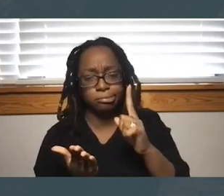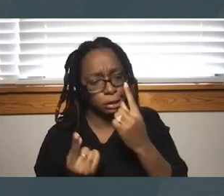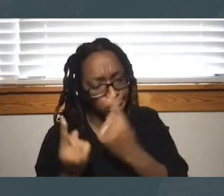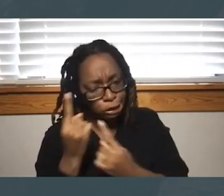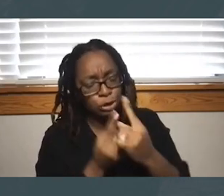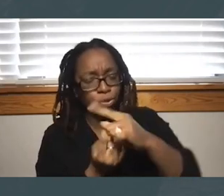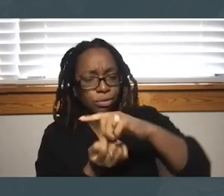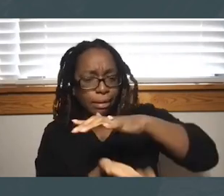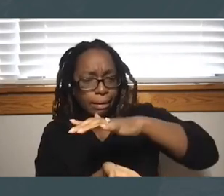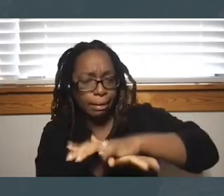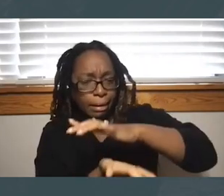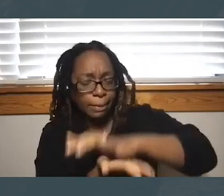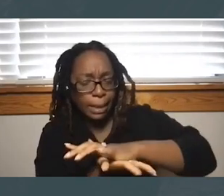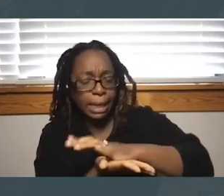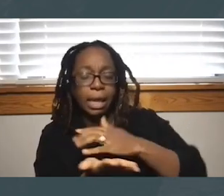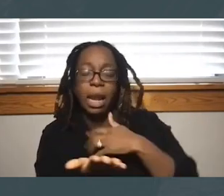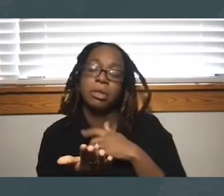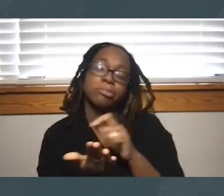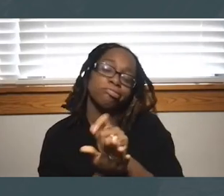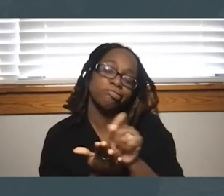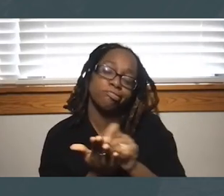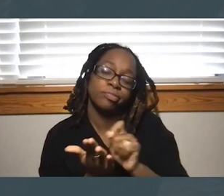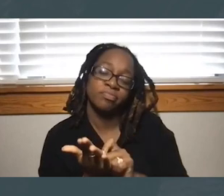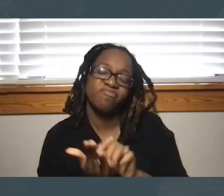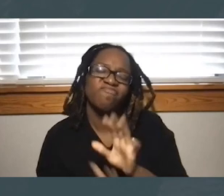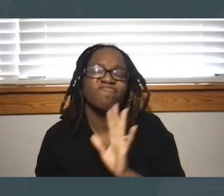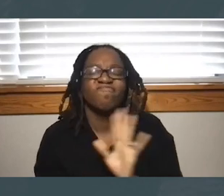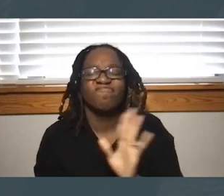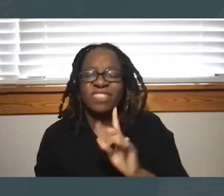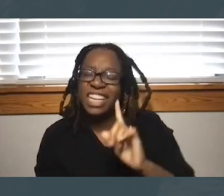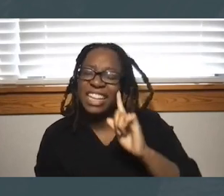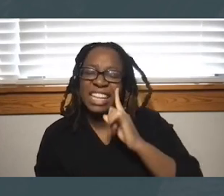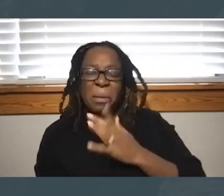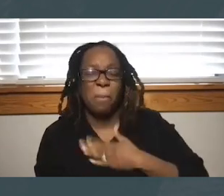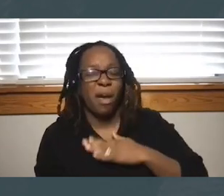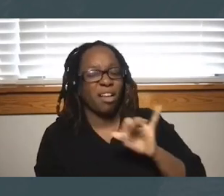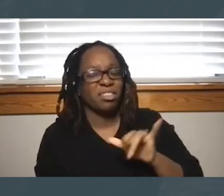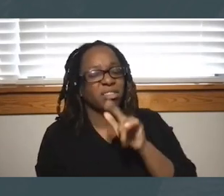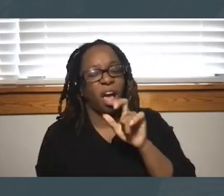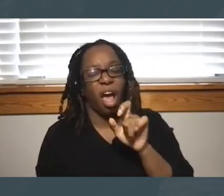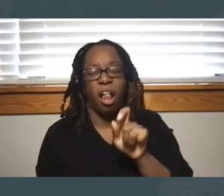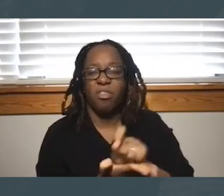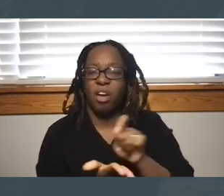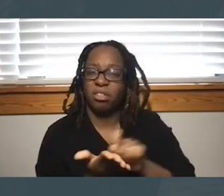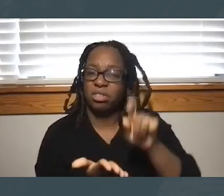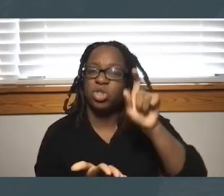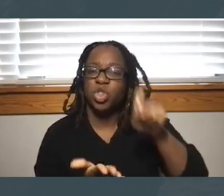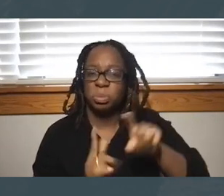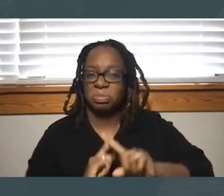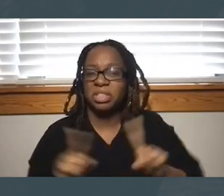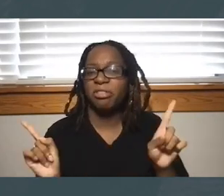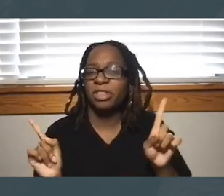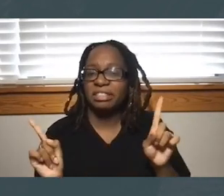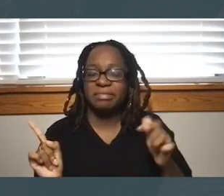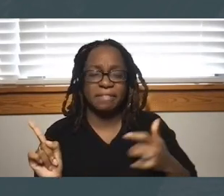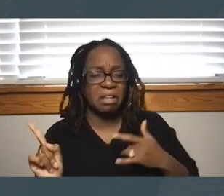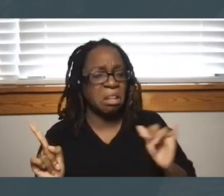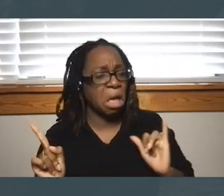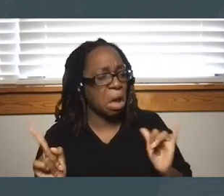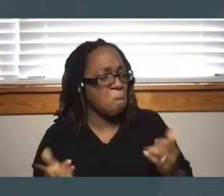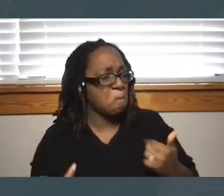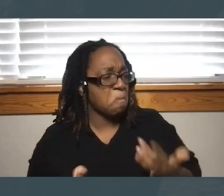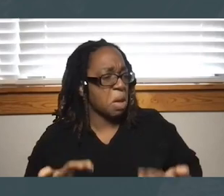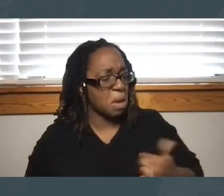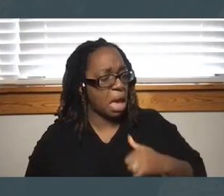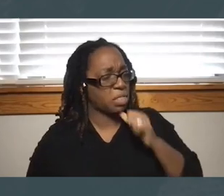was saying to friends, I think I want to be a different kind of writer. And maybe I should leave. And they were like, no, no, no. The